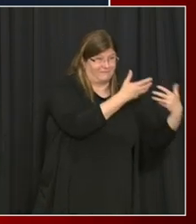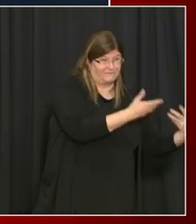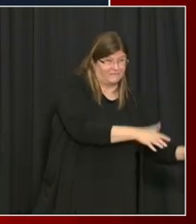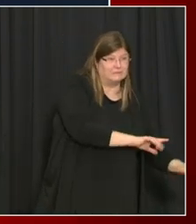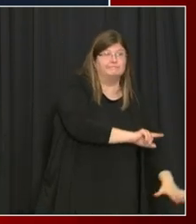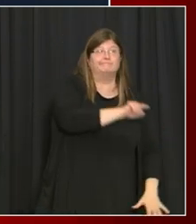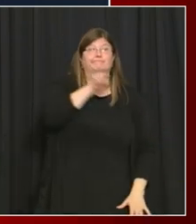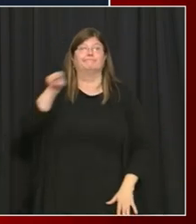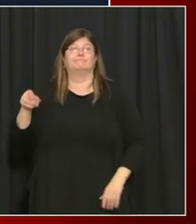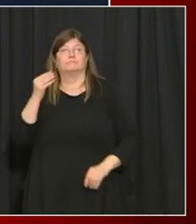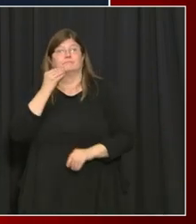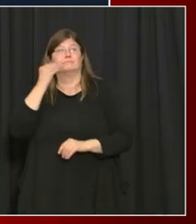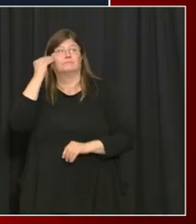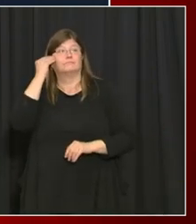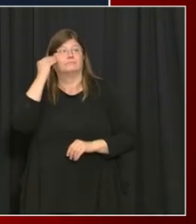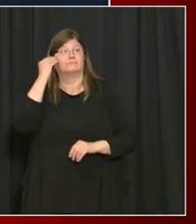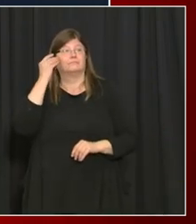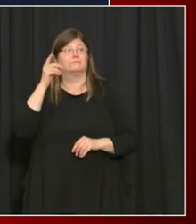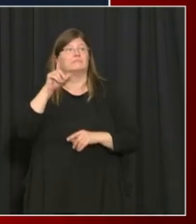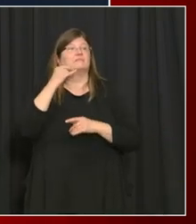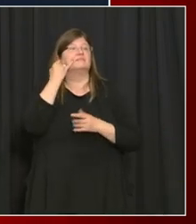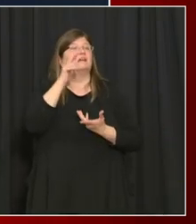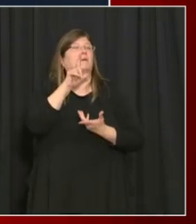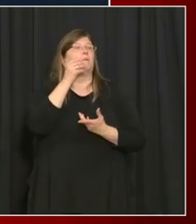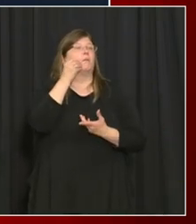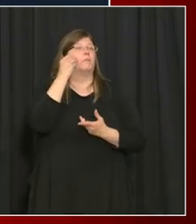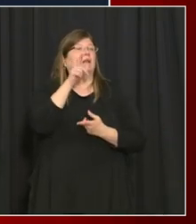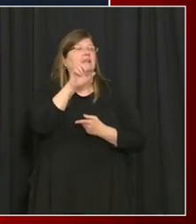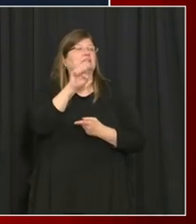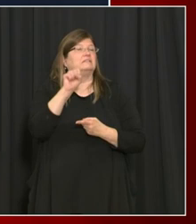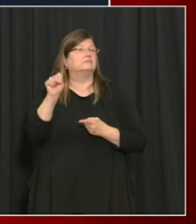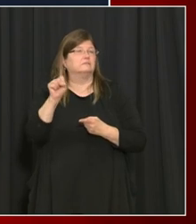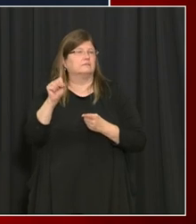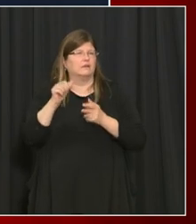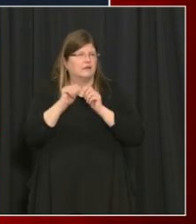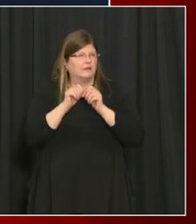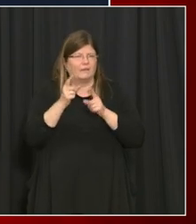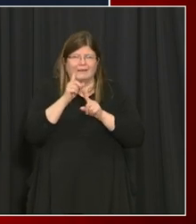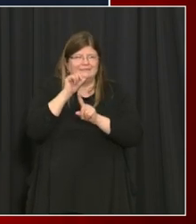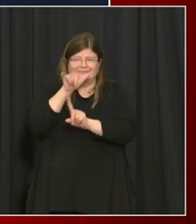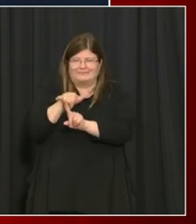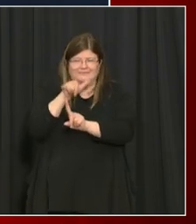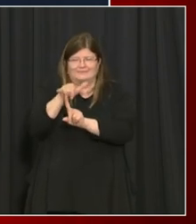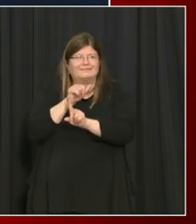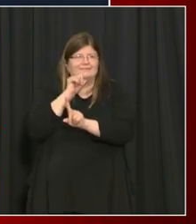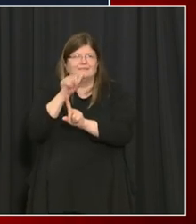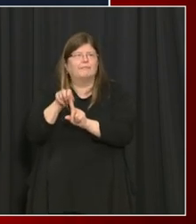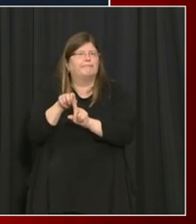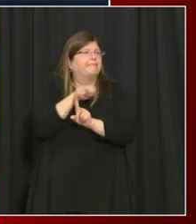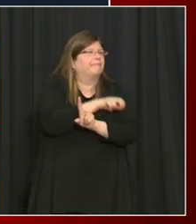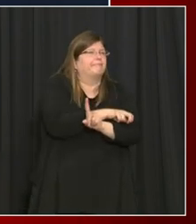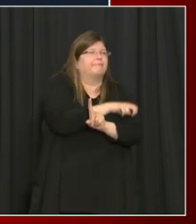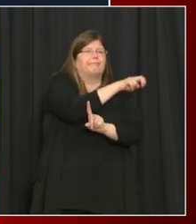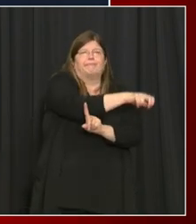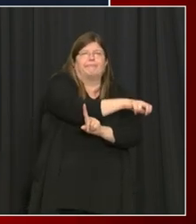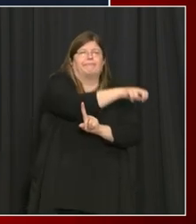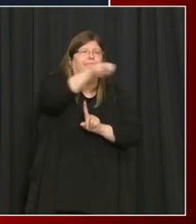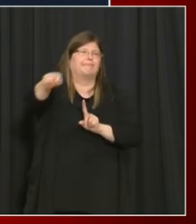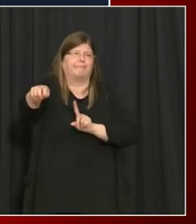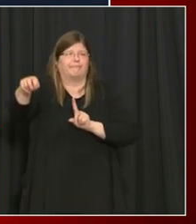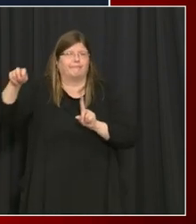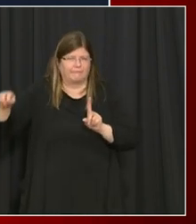shelters, individuals staying there don't necessarily always stay there, right? And so I guess can you